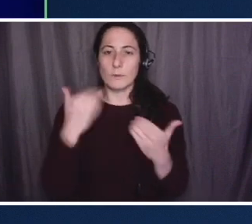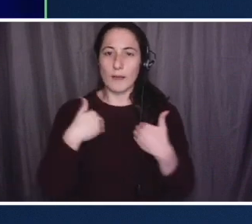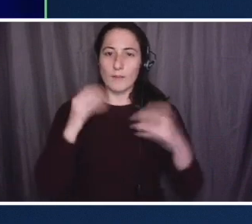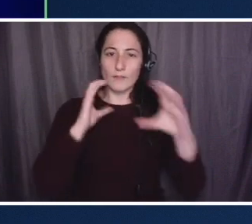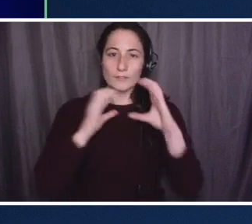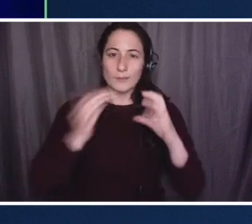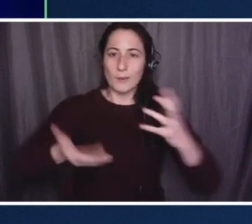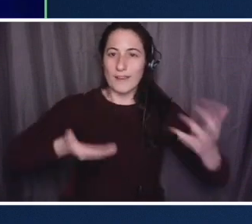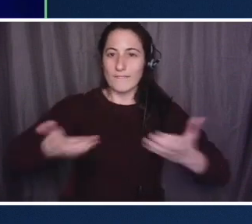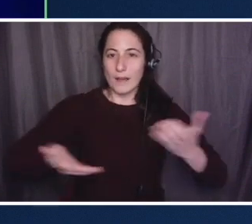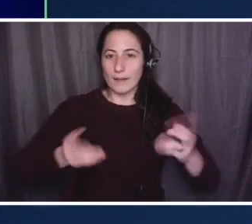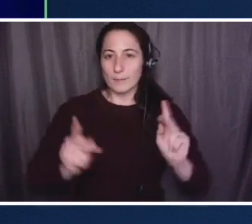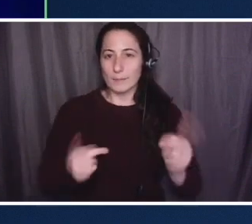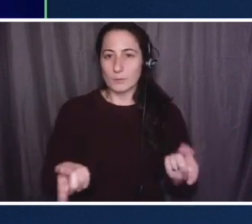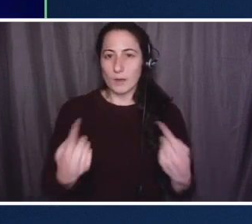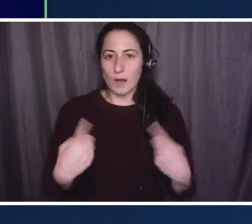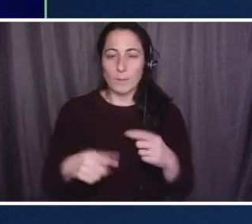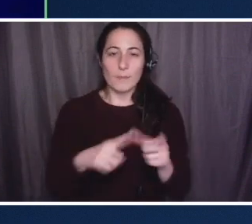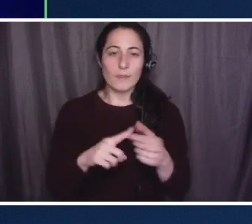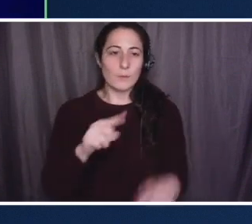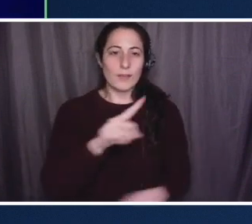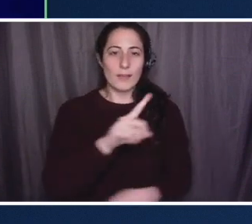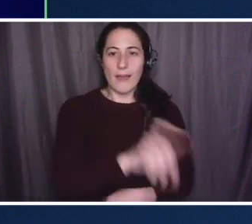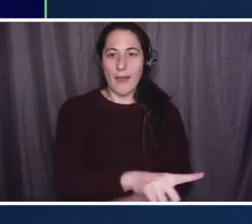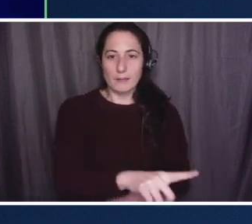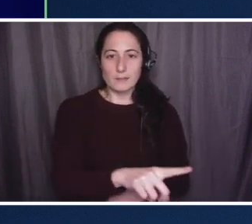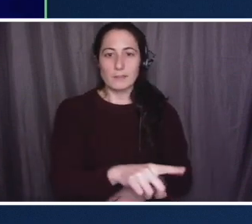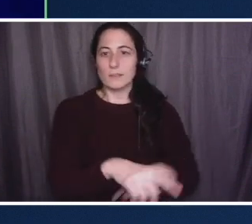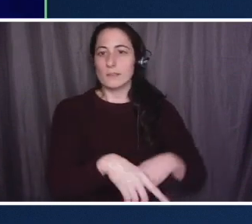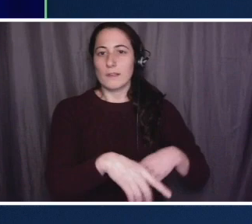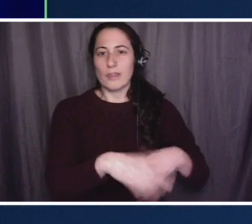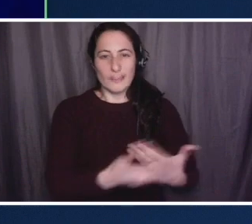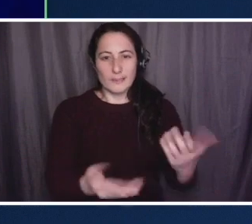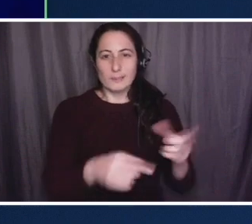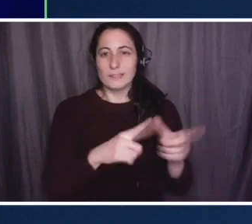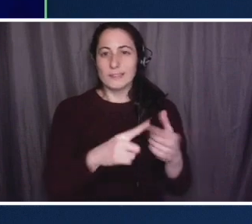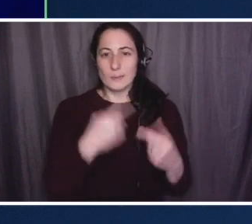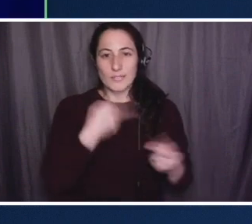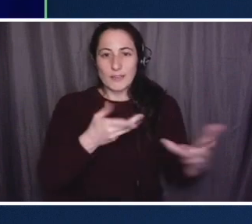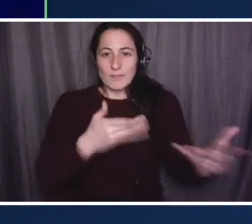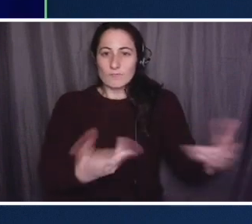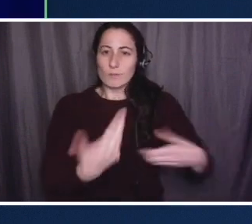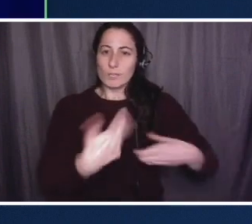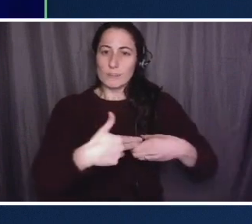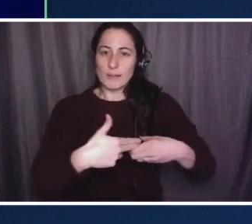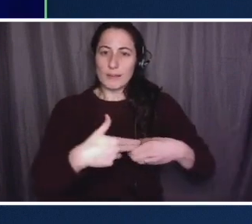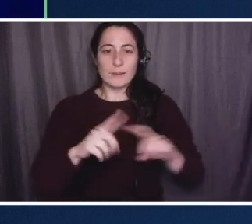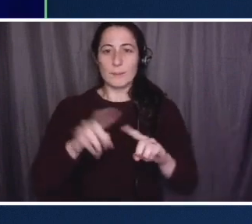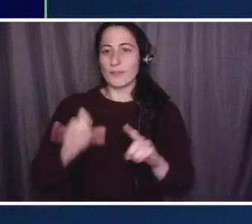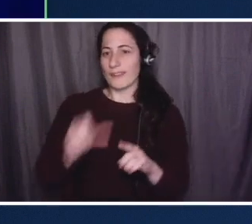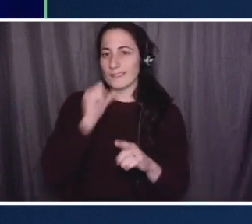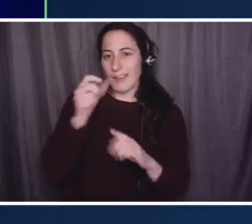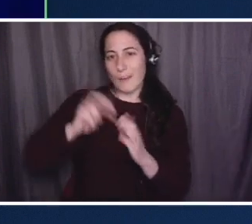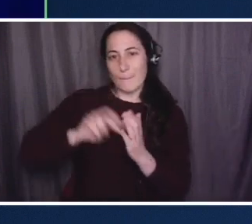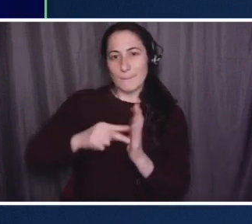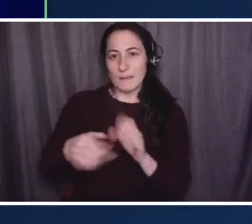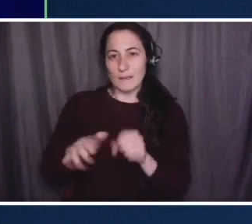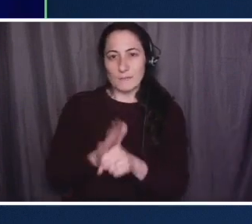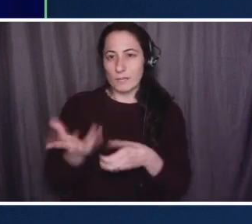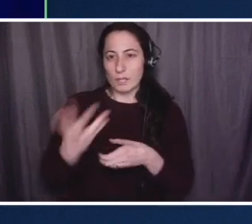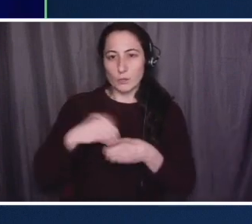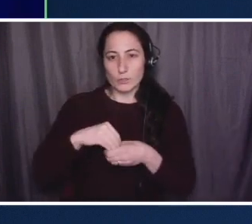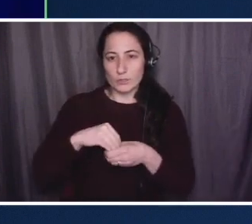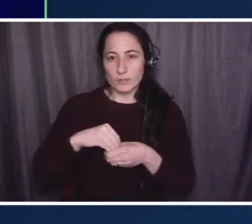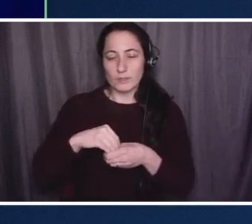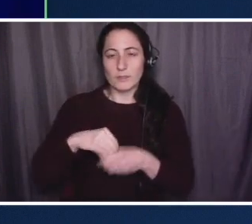We ask them a couple of questions, and then we say we've participated, we've involved human rights defenders, right? That's not meaningful inclusion. We get closer by saying,